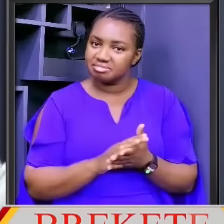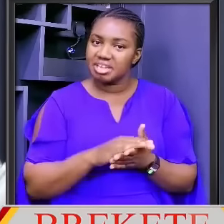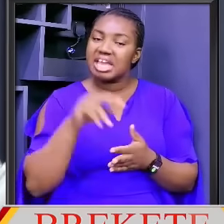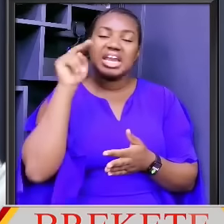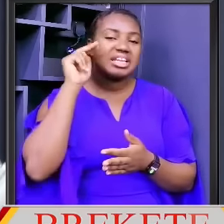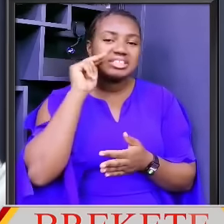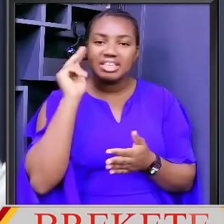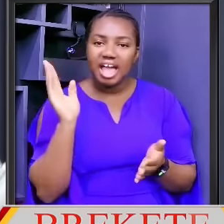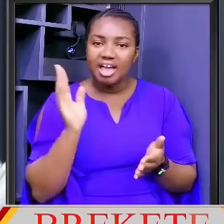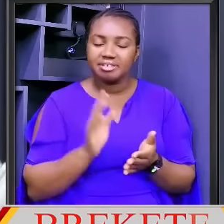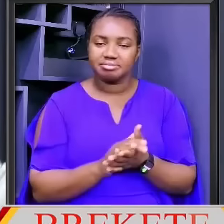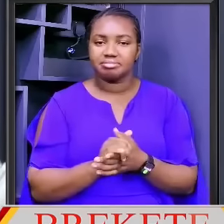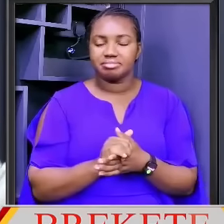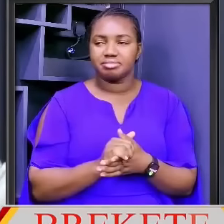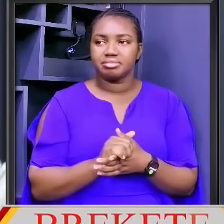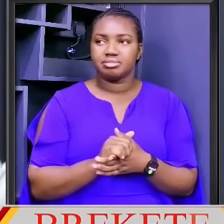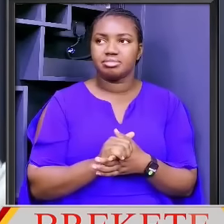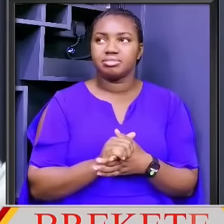Nigeria